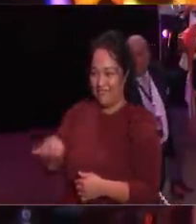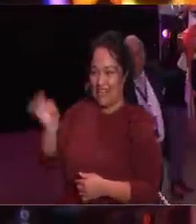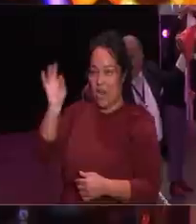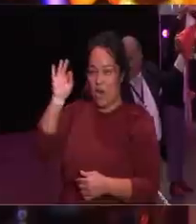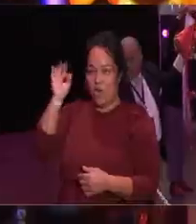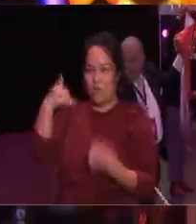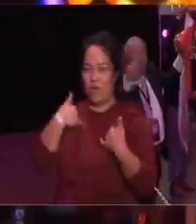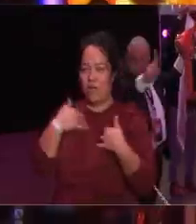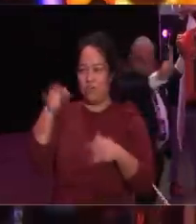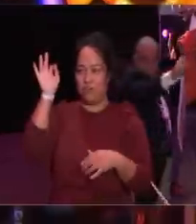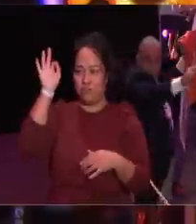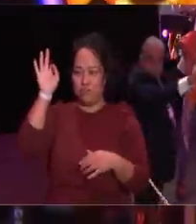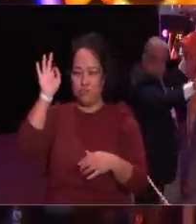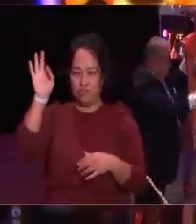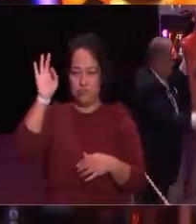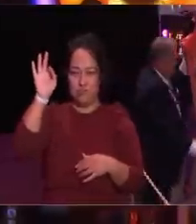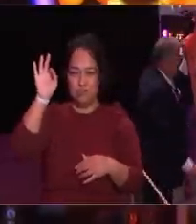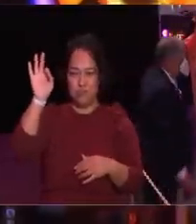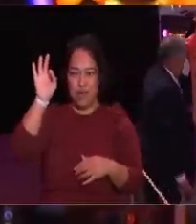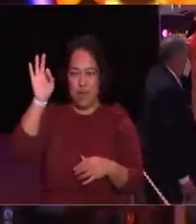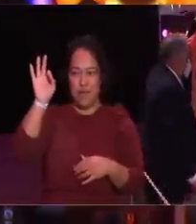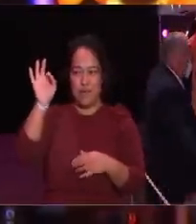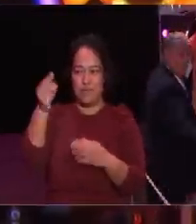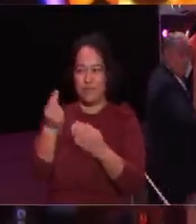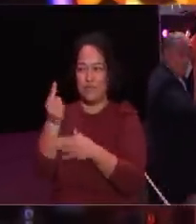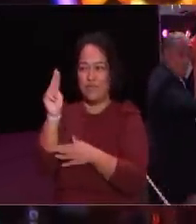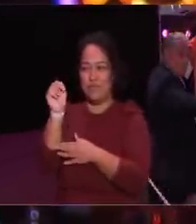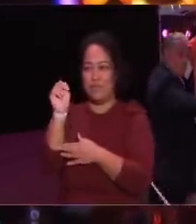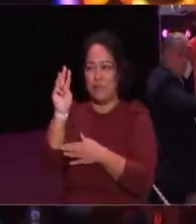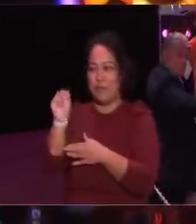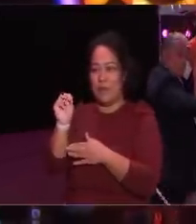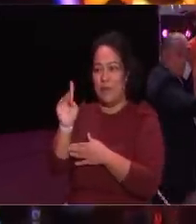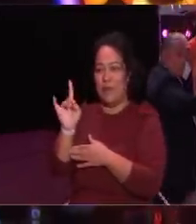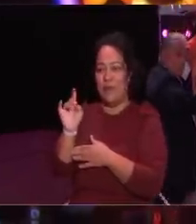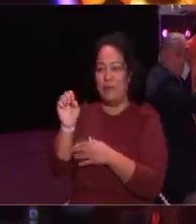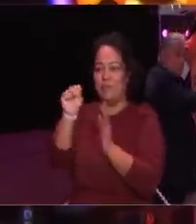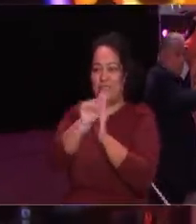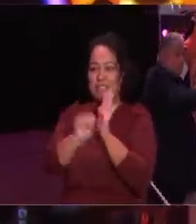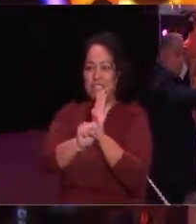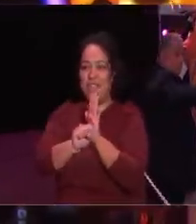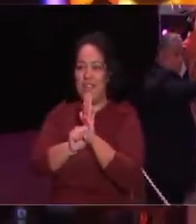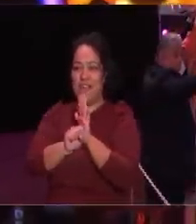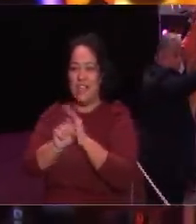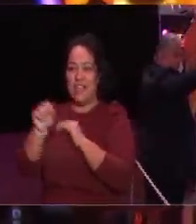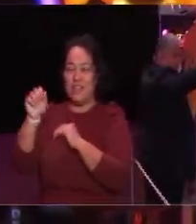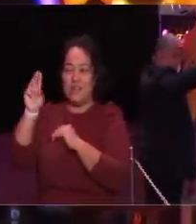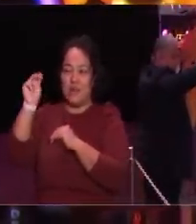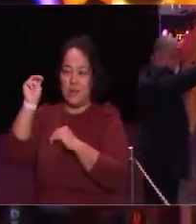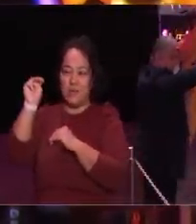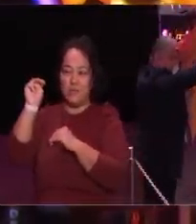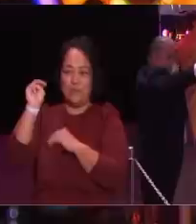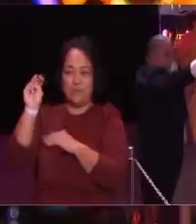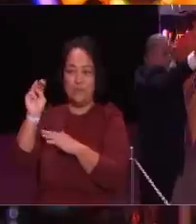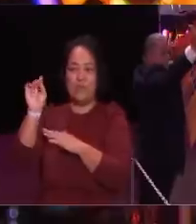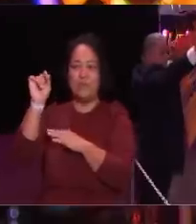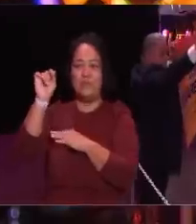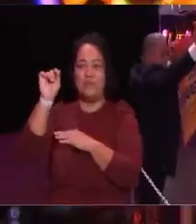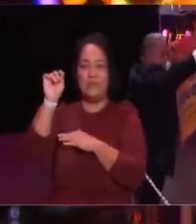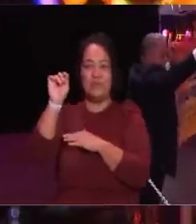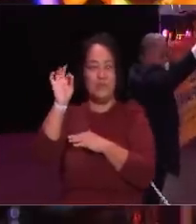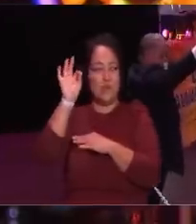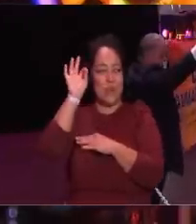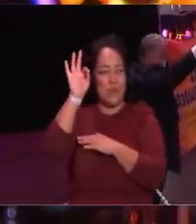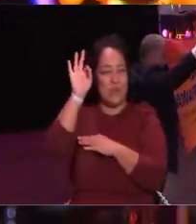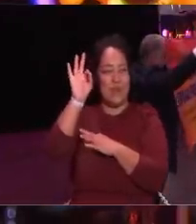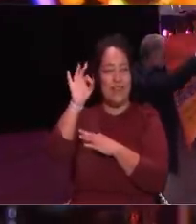profesor de la Universidad de Nuevo México. We have a New Mexico State University professor. Que también es sordo. That is also deaf. Look at